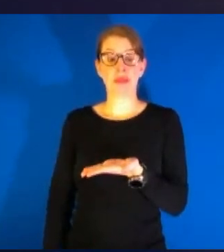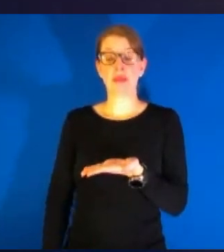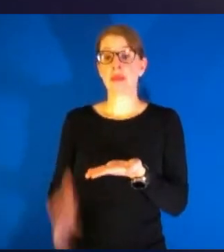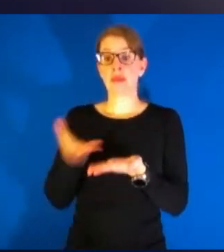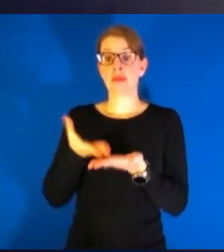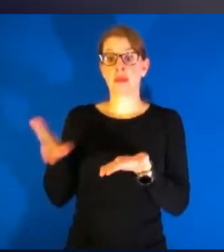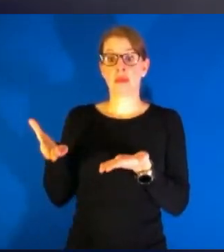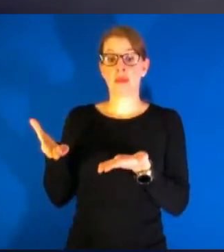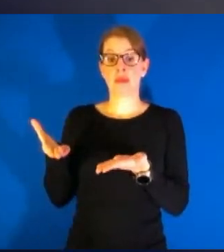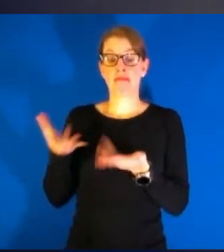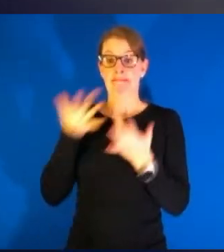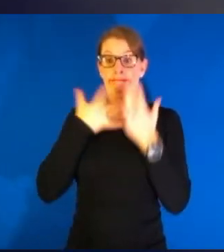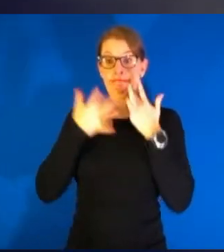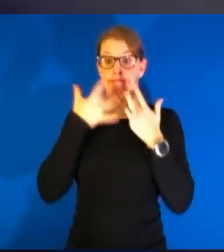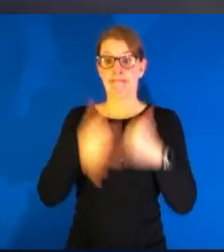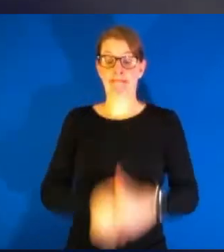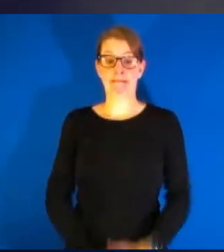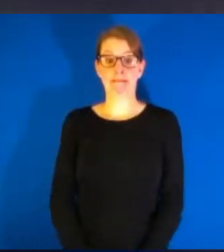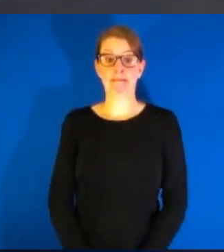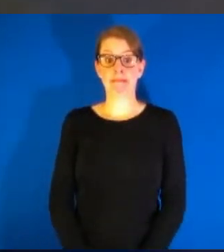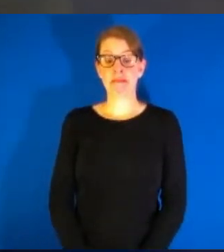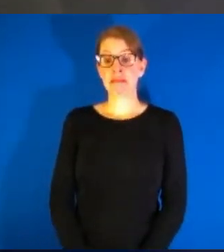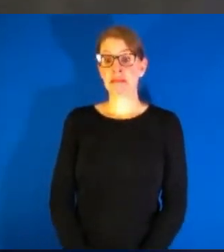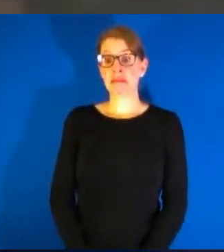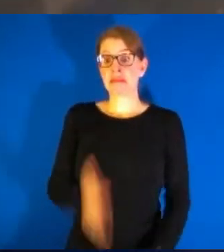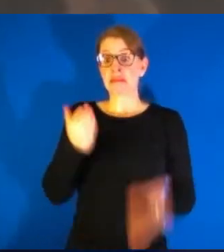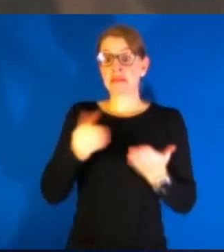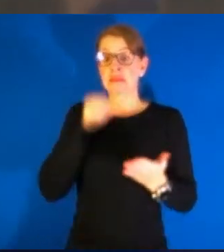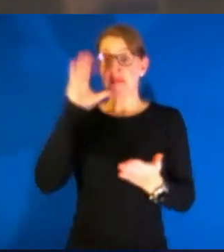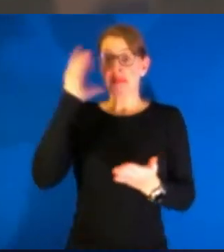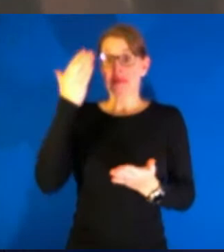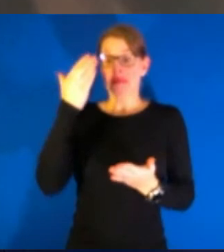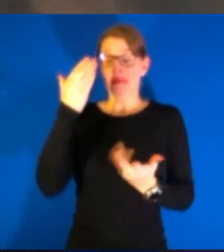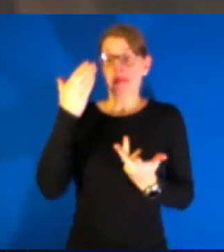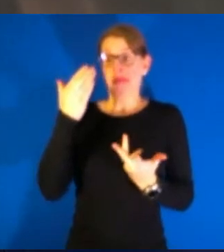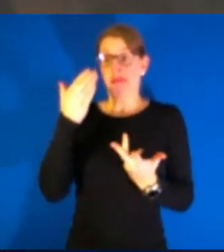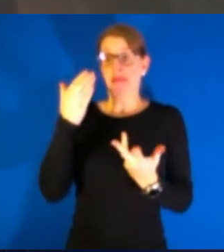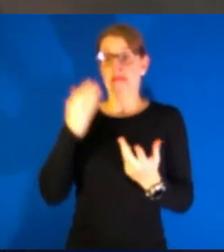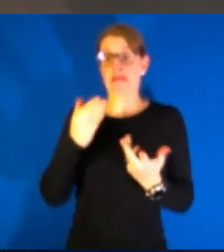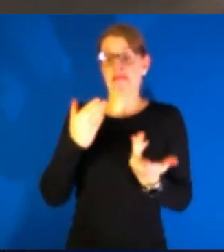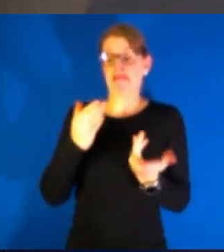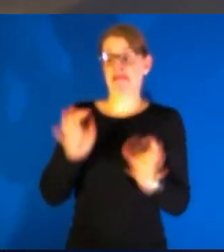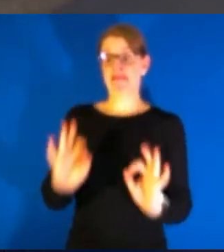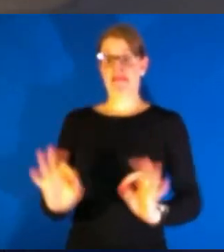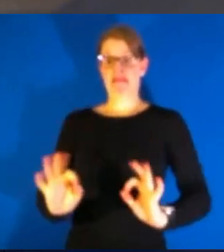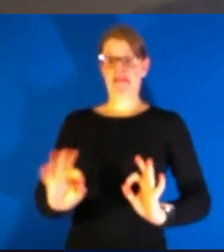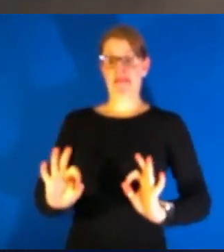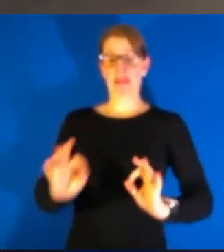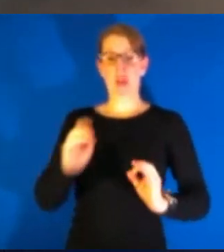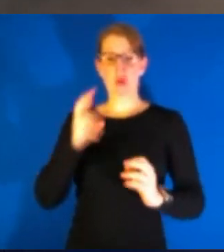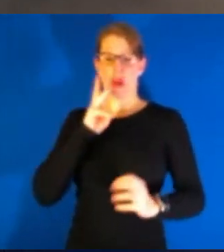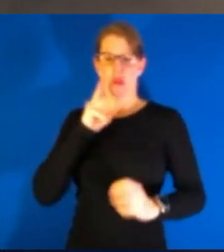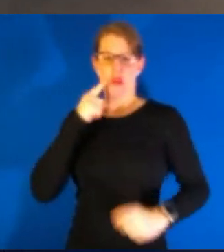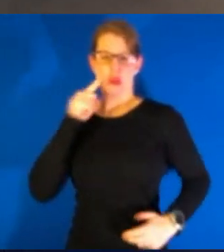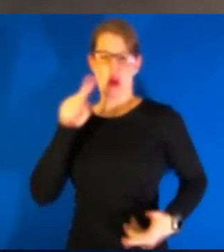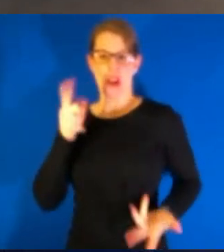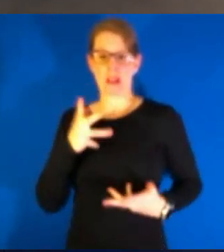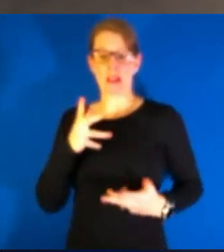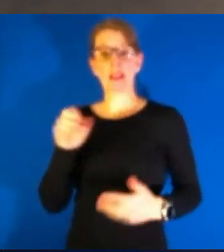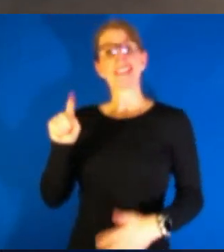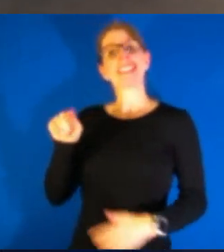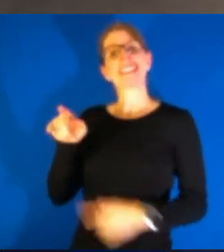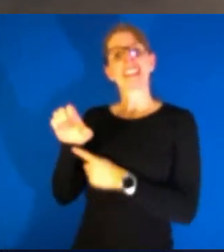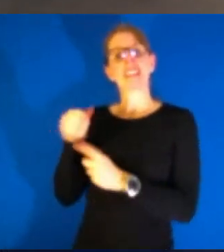on shortage, and it may not seem like a big deal. Like, what do you mean water? Like, how much do we need? What do you need water for? Well, like Stites was talking